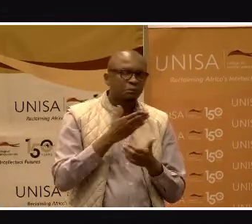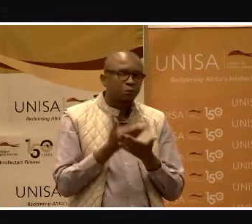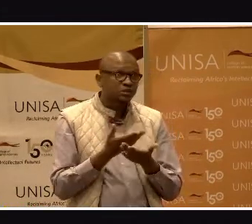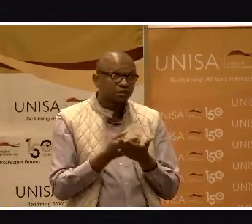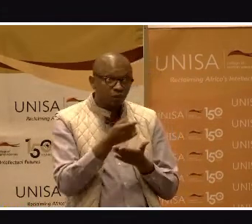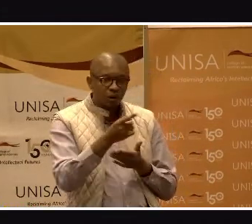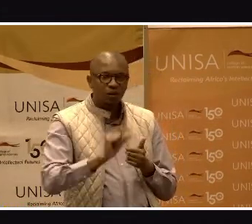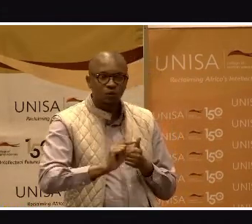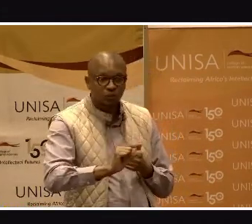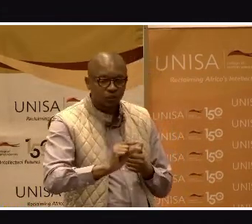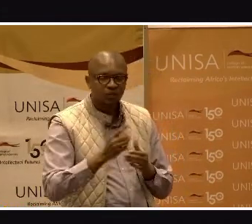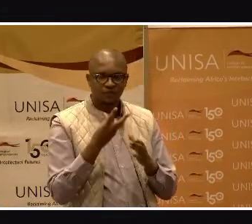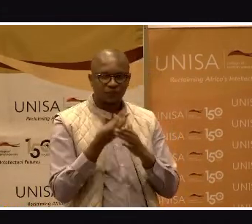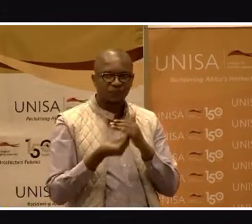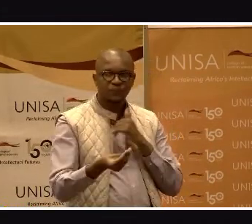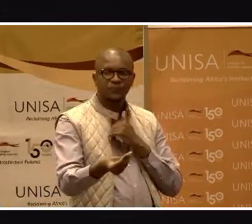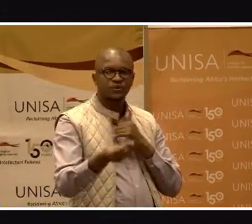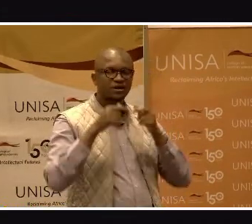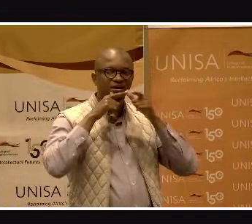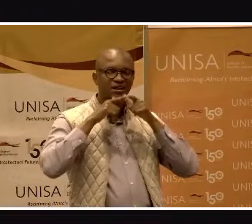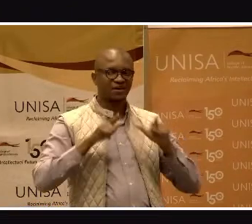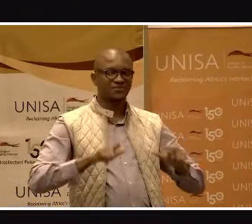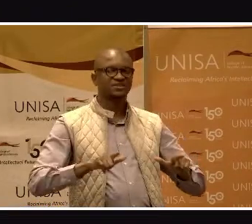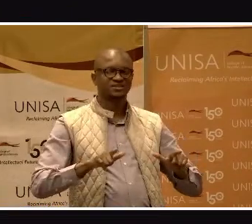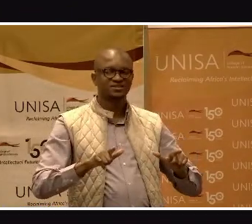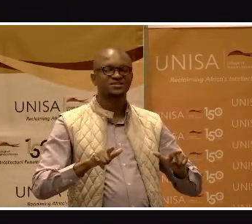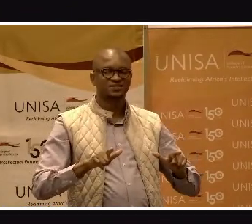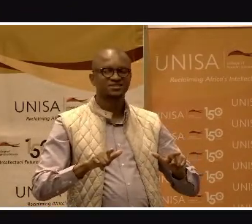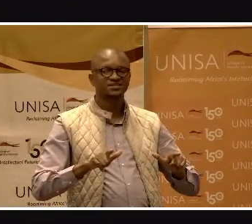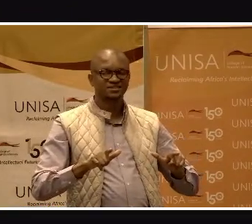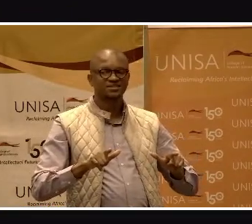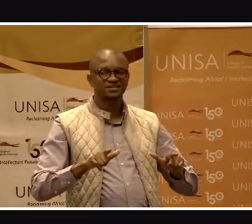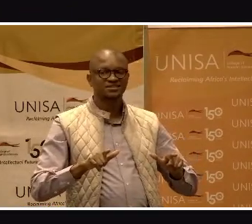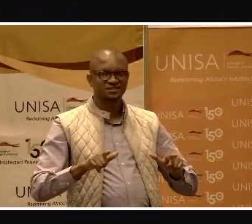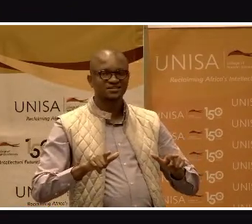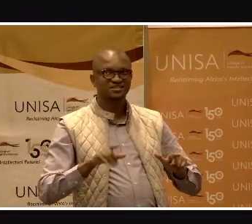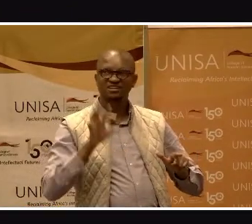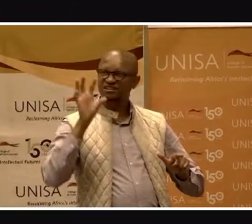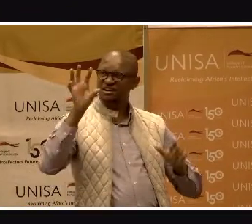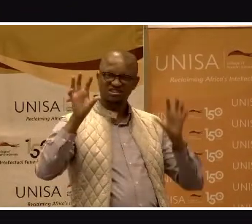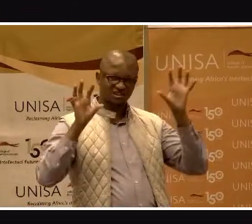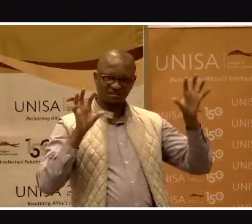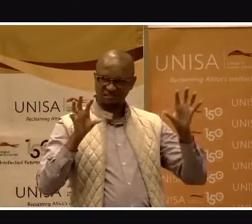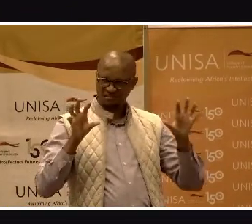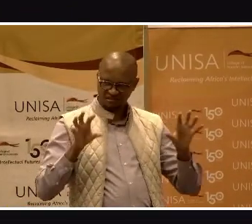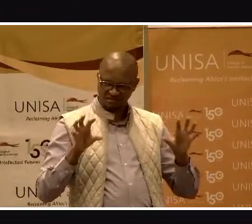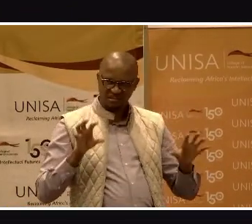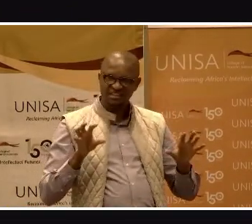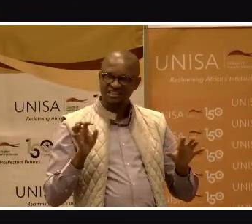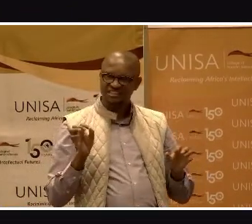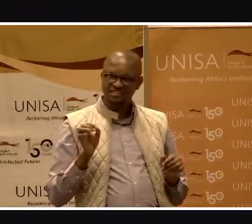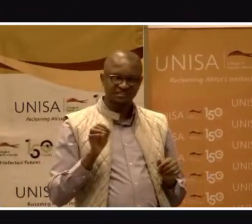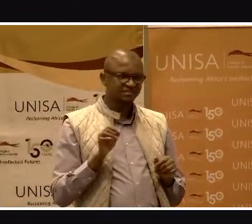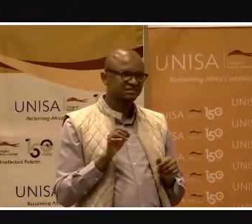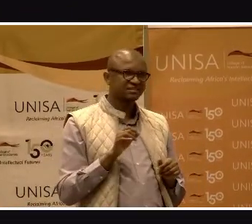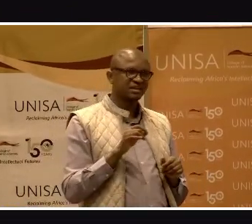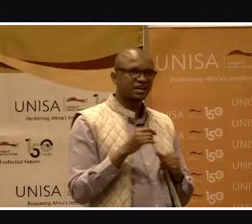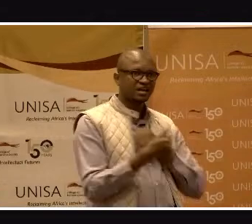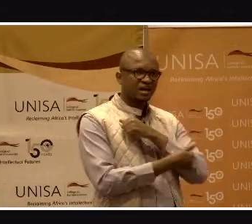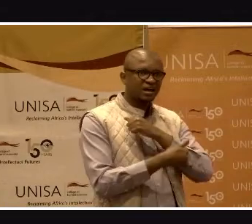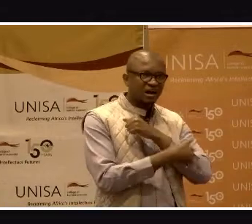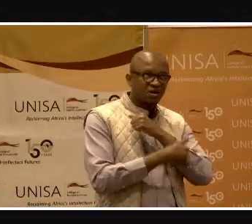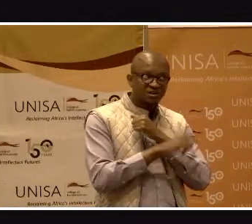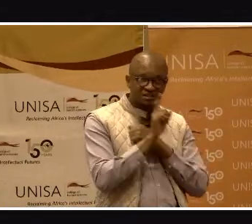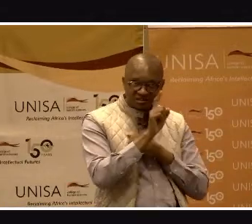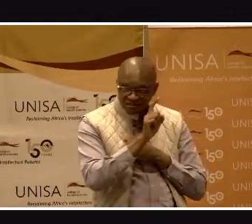these wine color spots in each of the regions of the world are the languages that